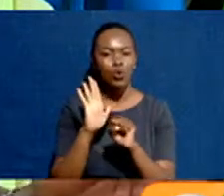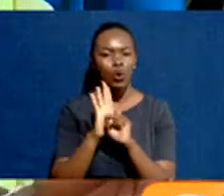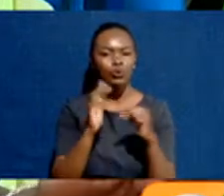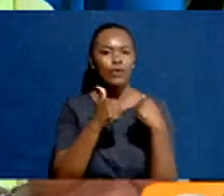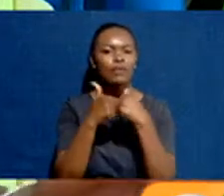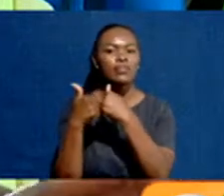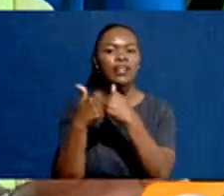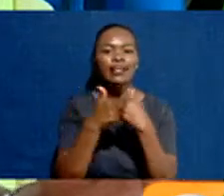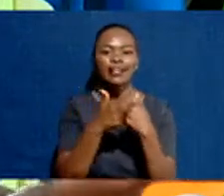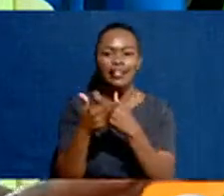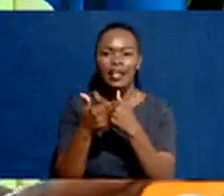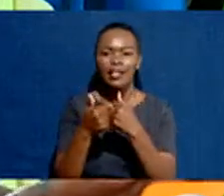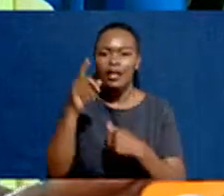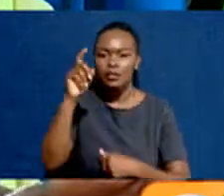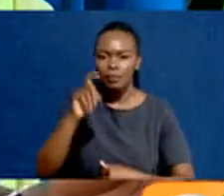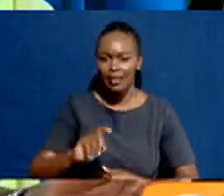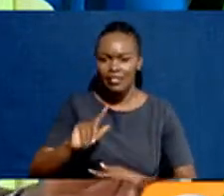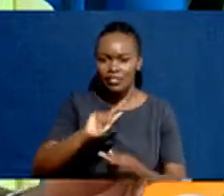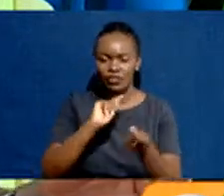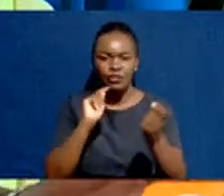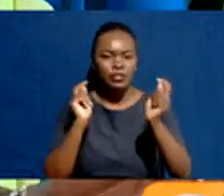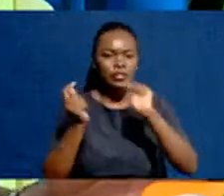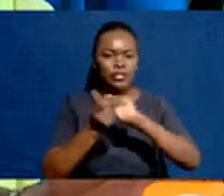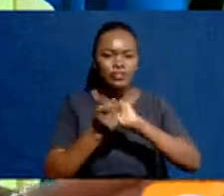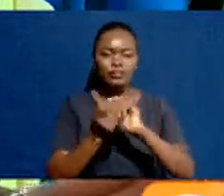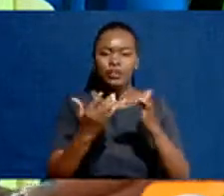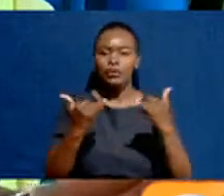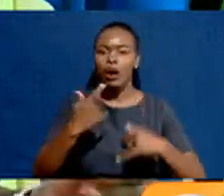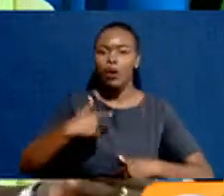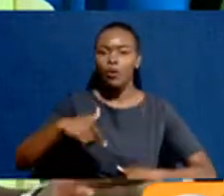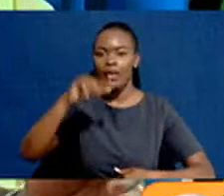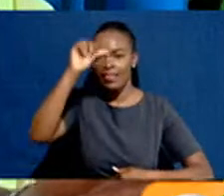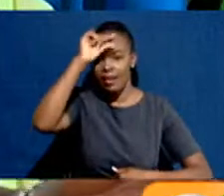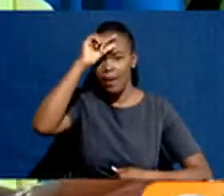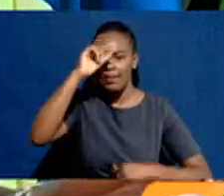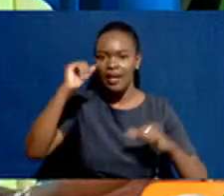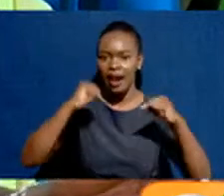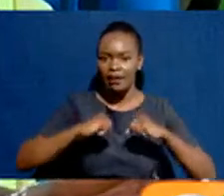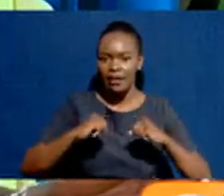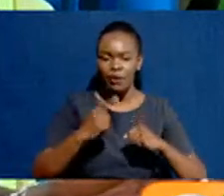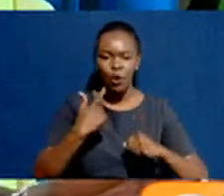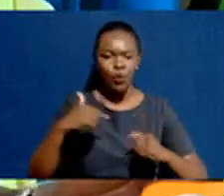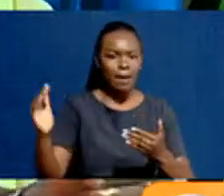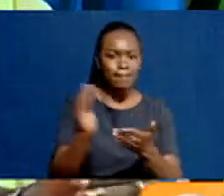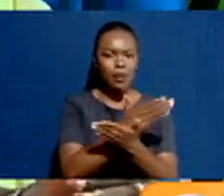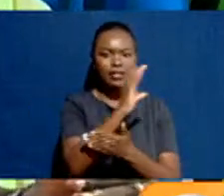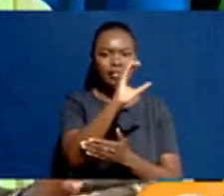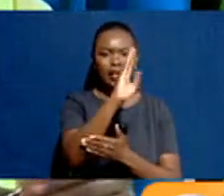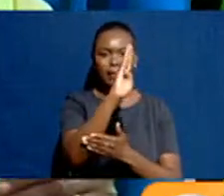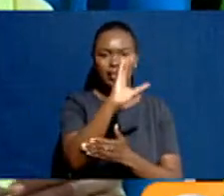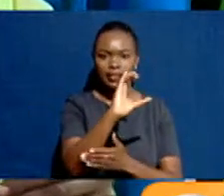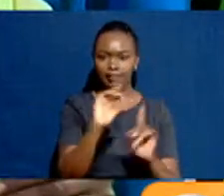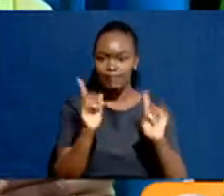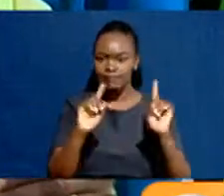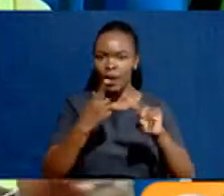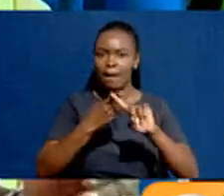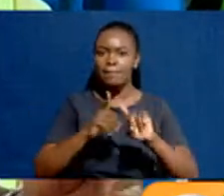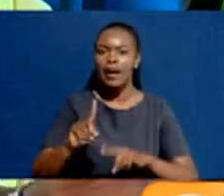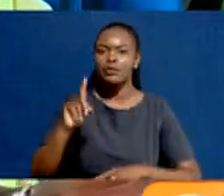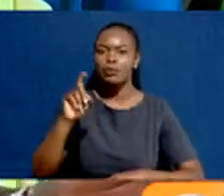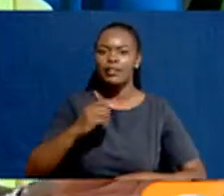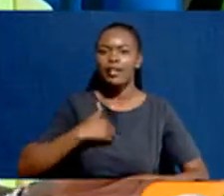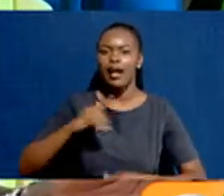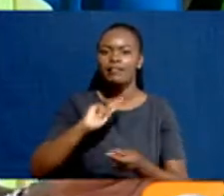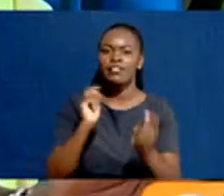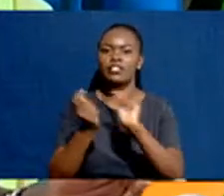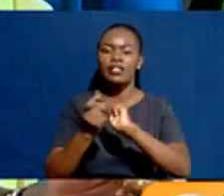that require serious reform. So we have agreed as a government, we are not doing away with CBC, but there is going to be tremendous